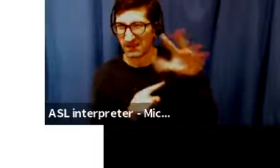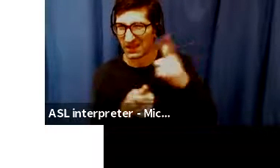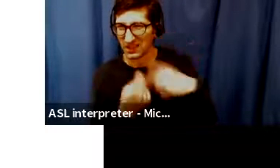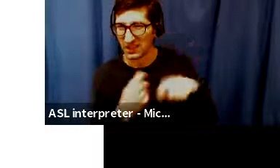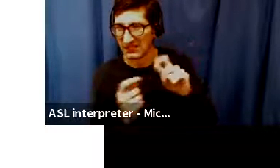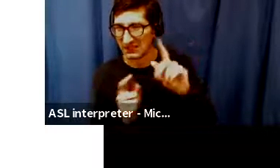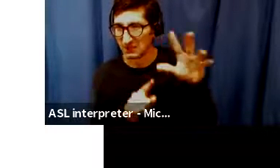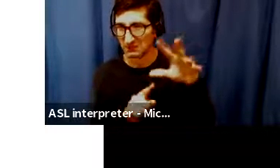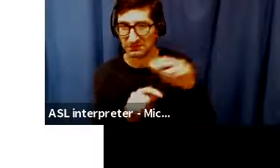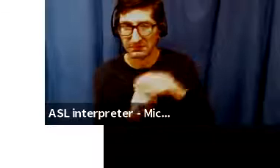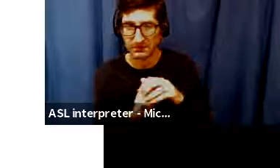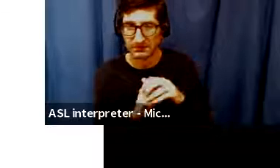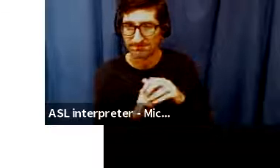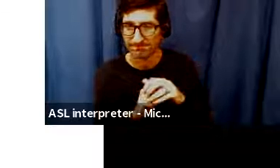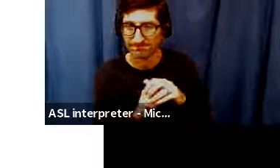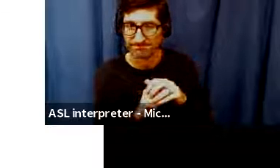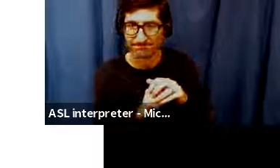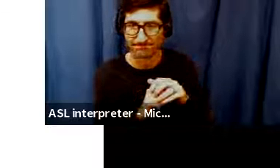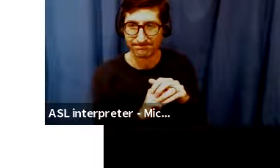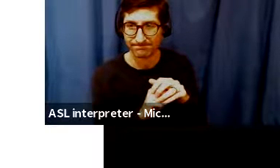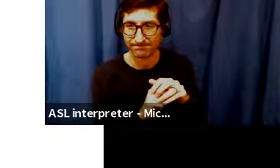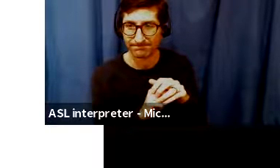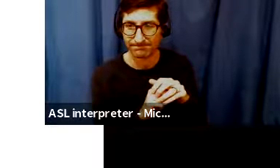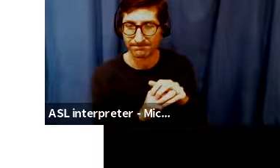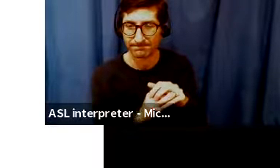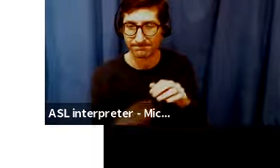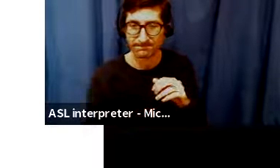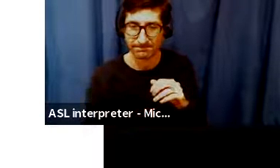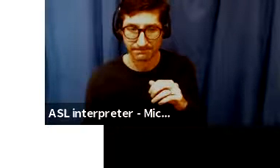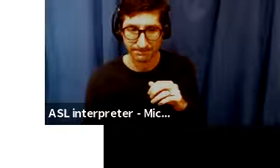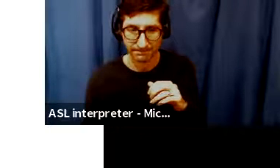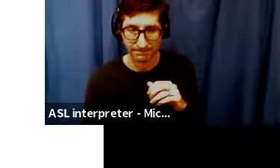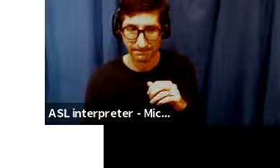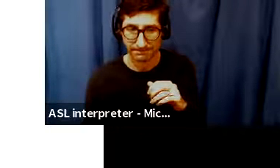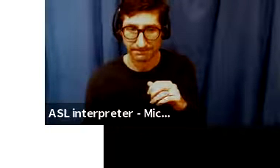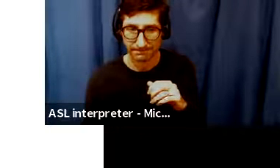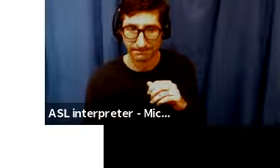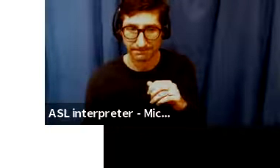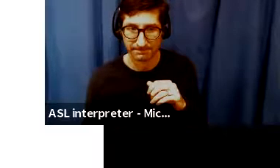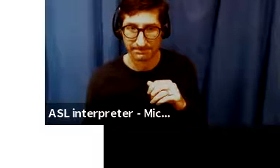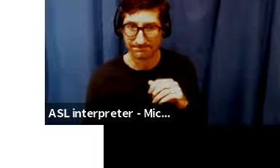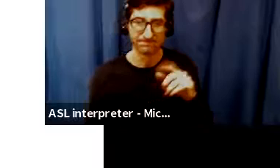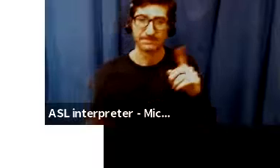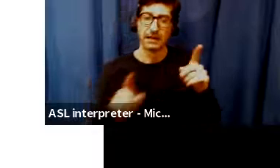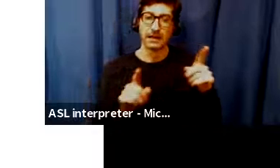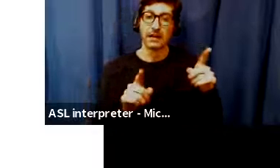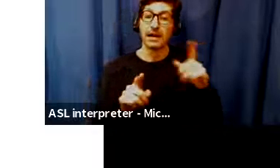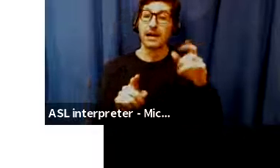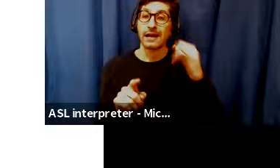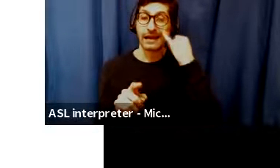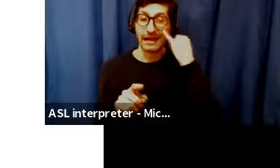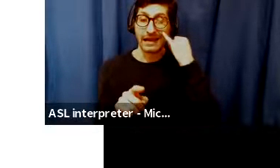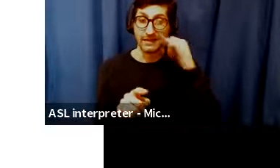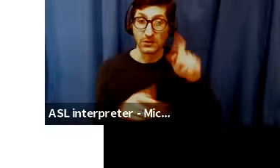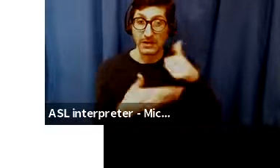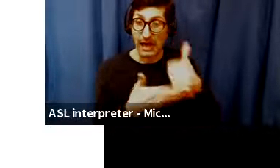they may just say, follow to the service animal, and the service animal will follow you. You can